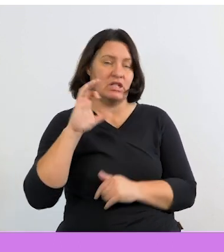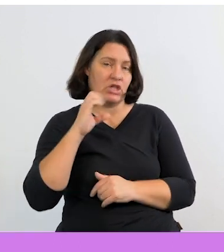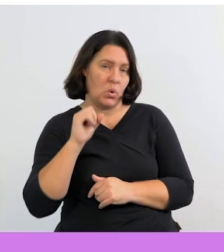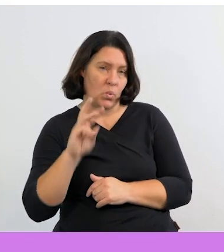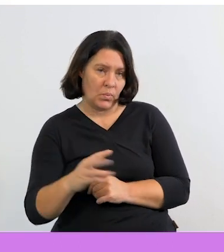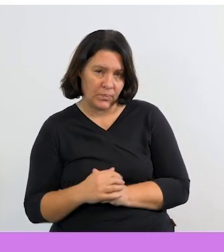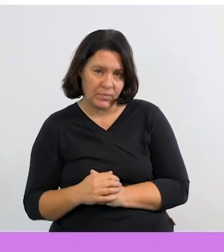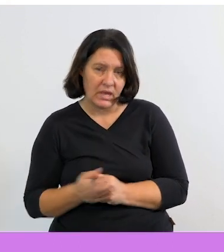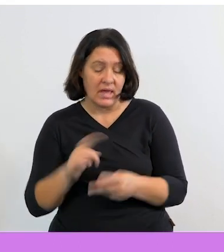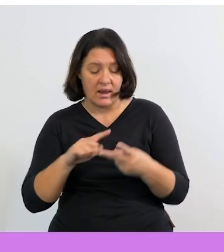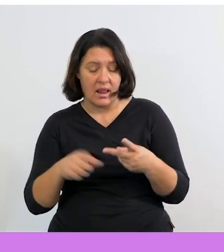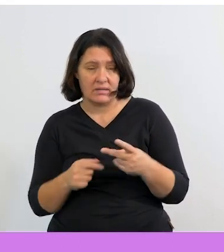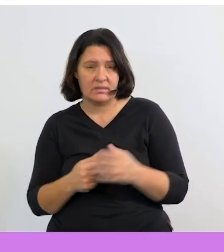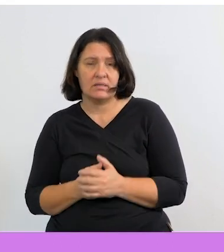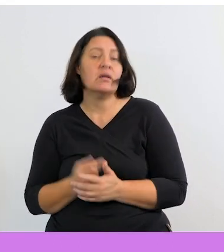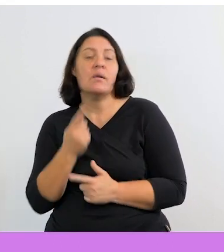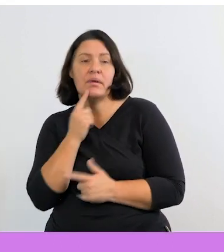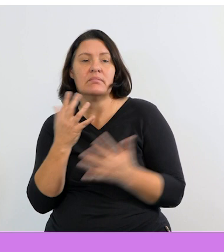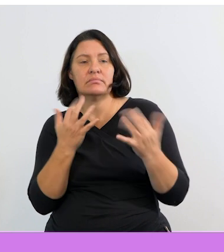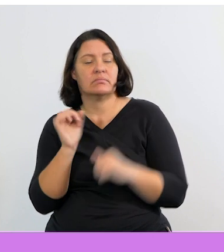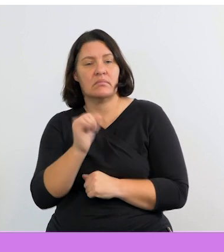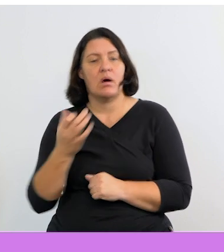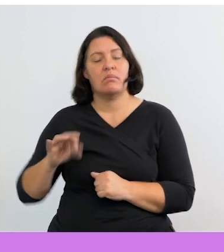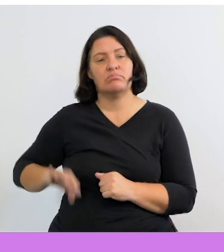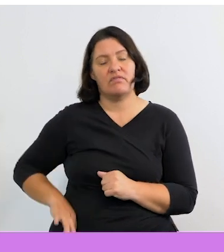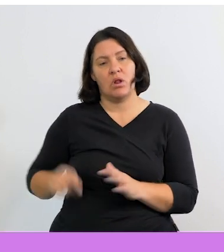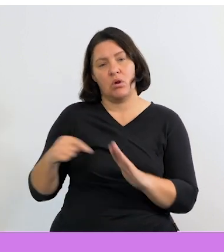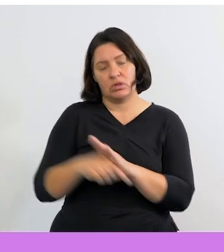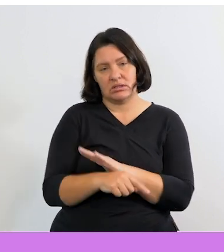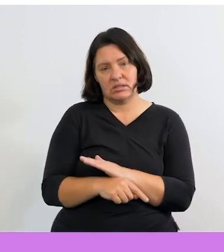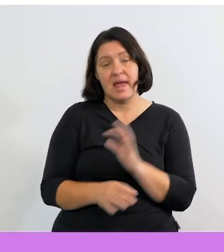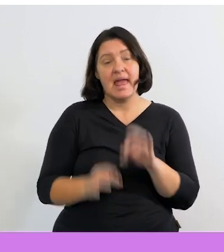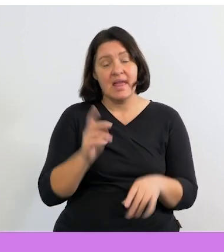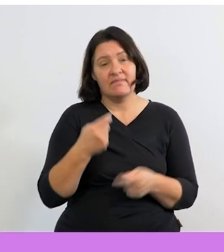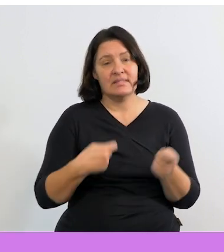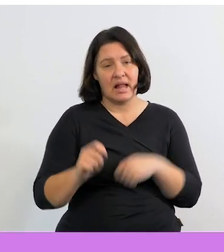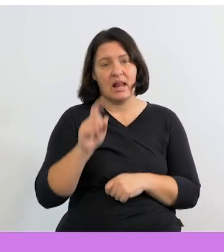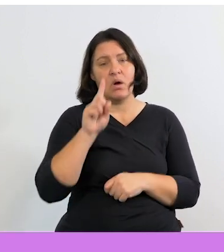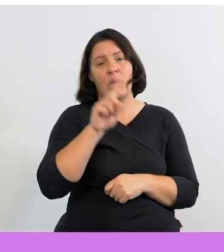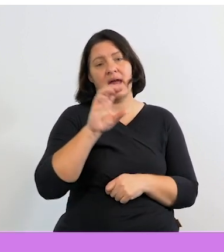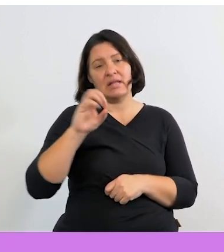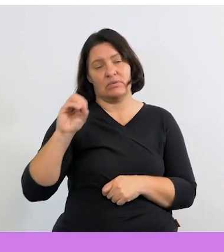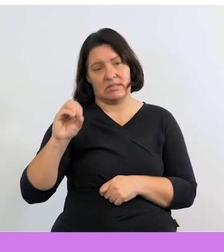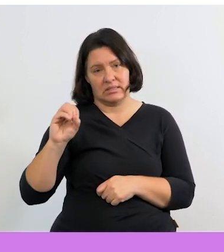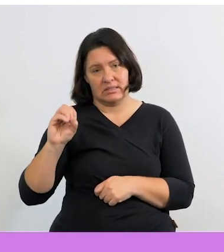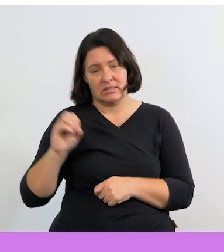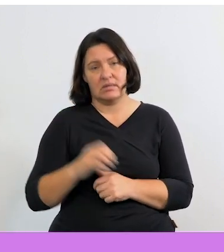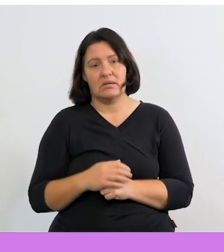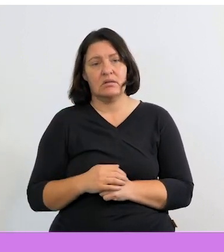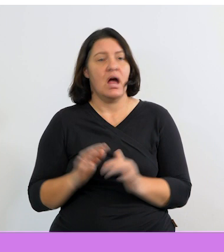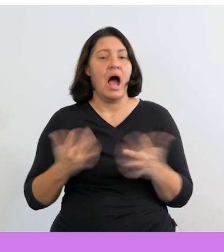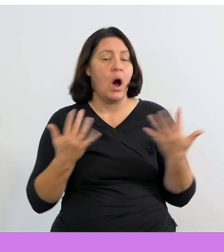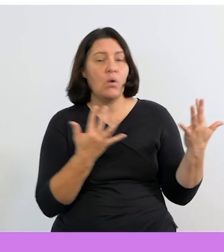right? And then, last question here, calculates Luke's profit or his loss if he sells 100 bunny